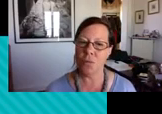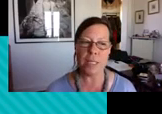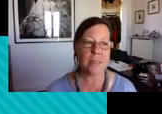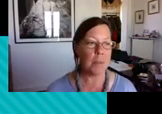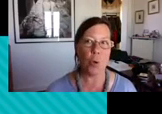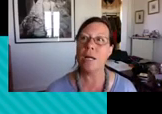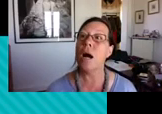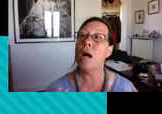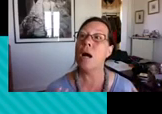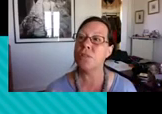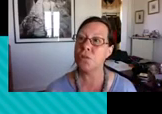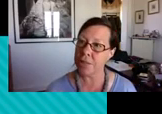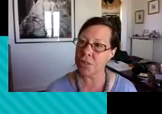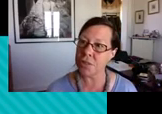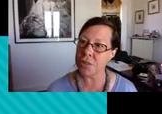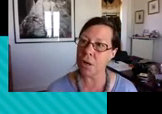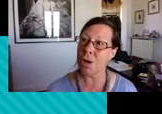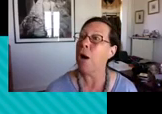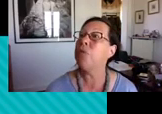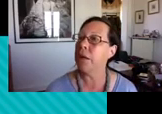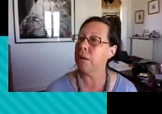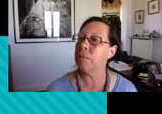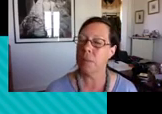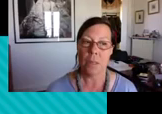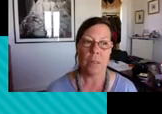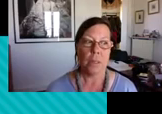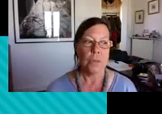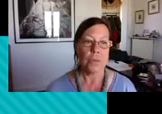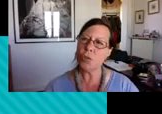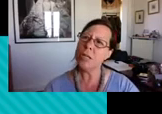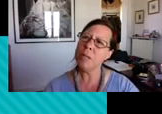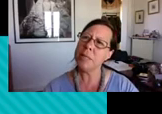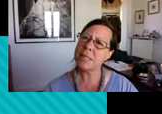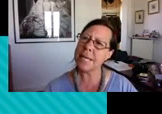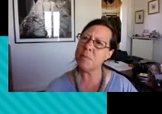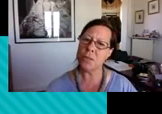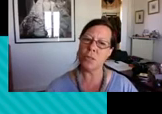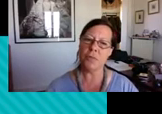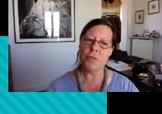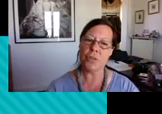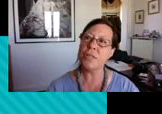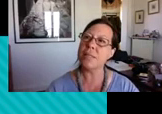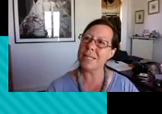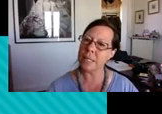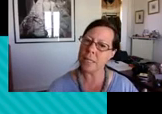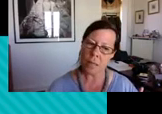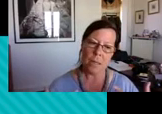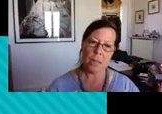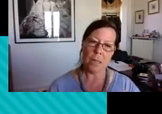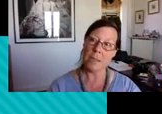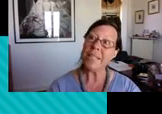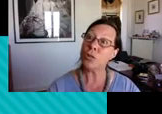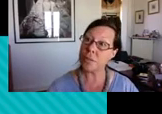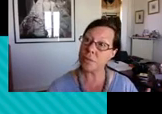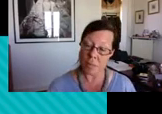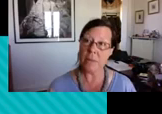of what some of the more common strategies are out there, so that you can be a bit skeptical if you start to see